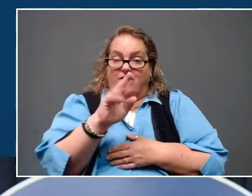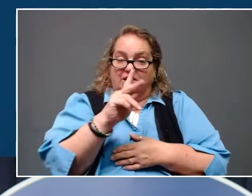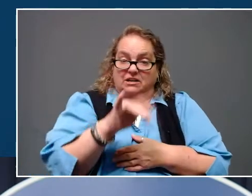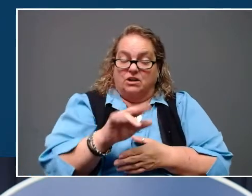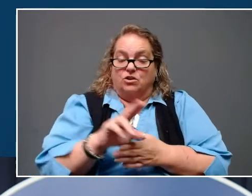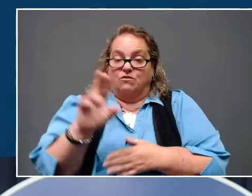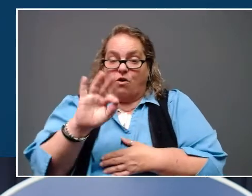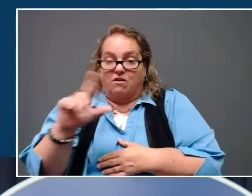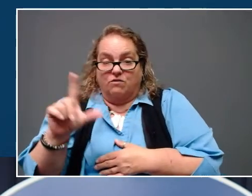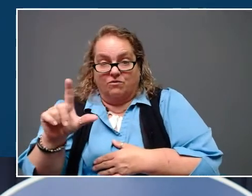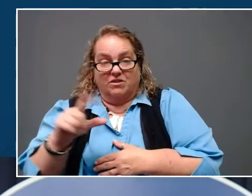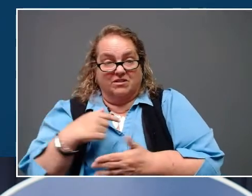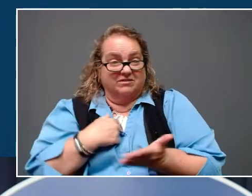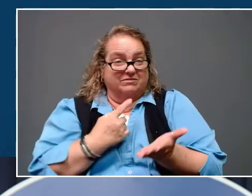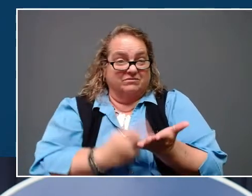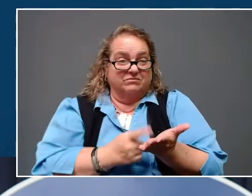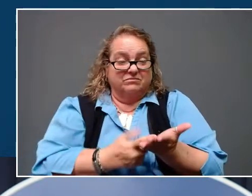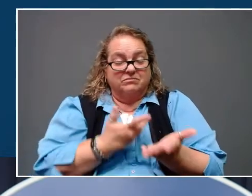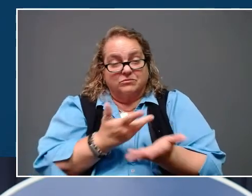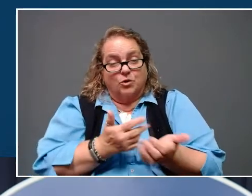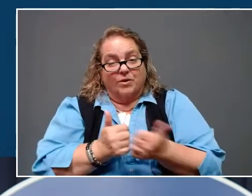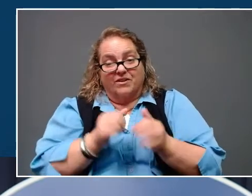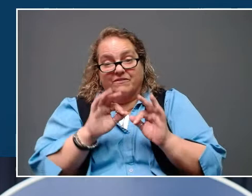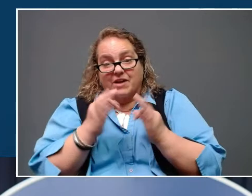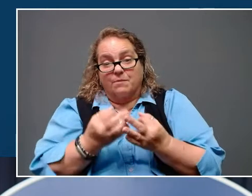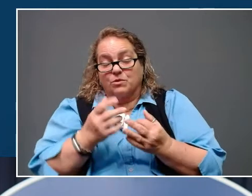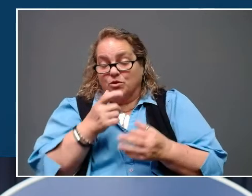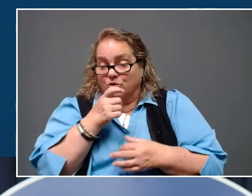these families who had lost